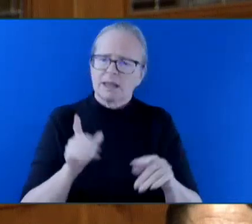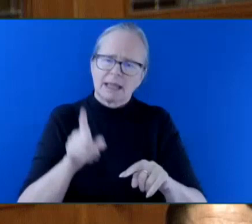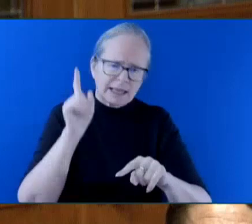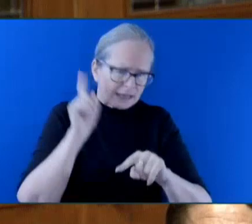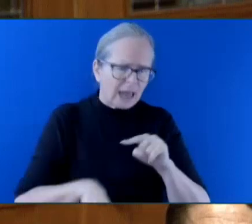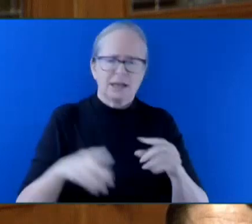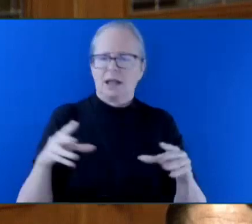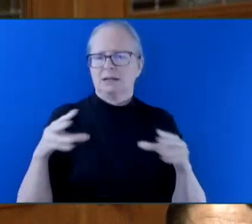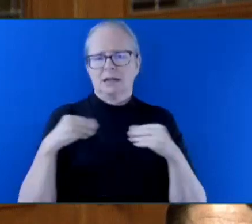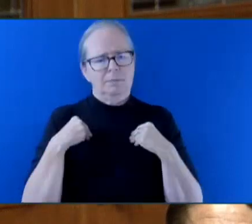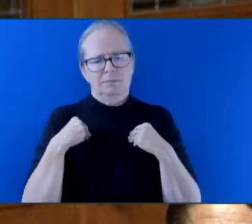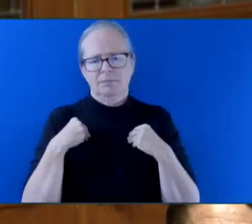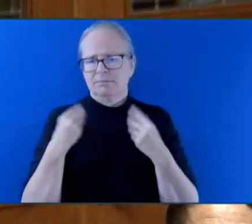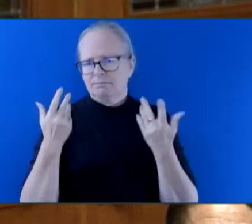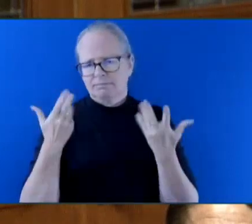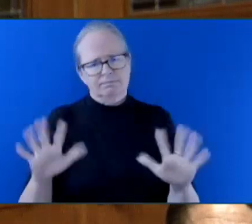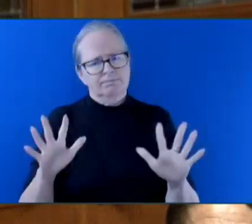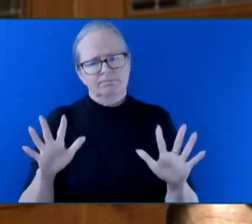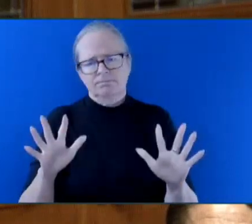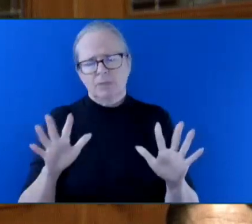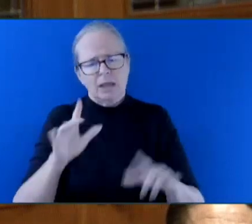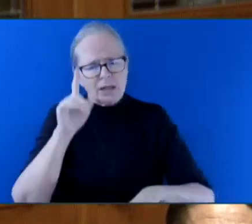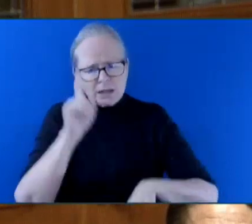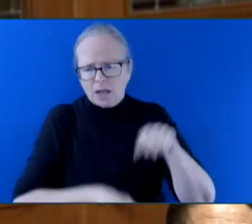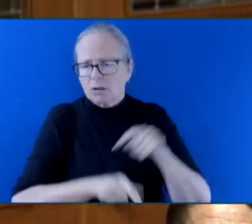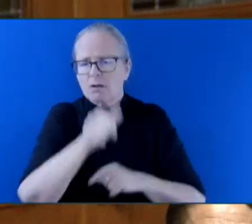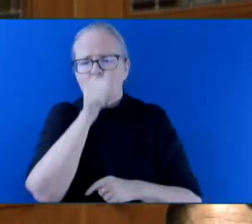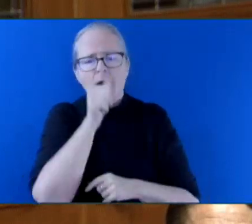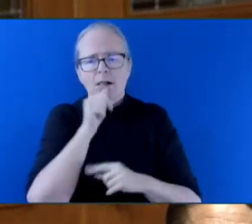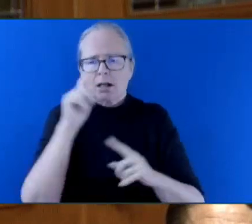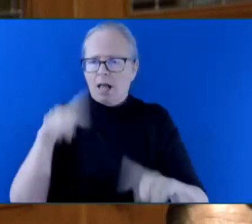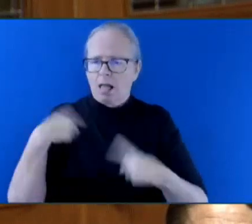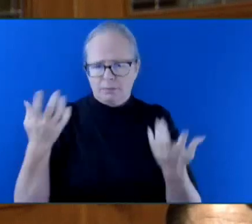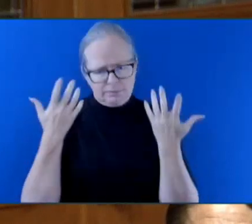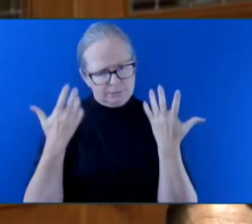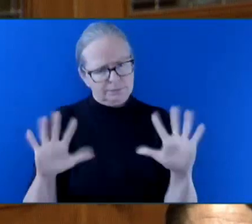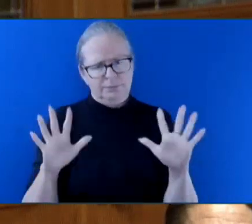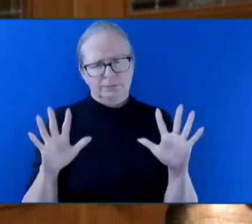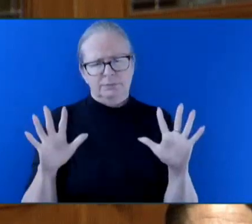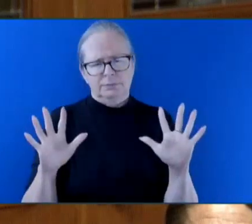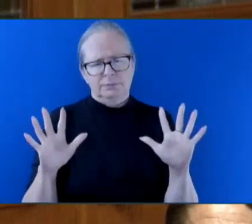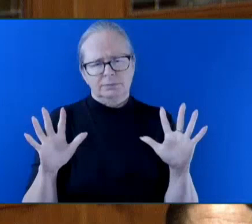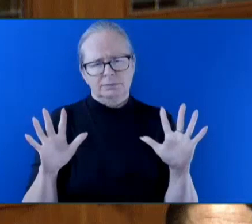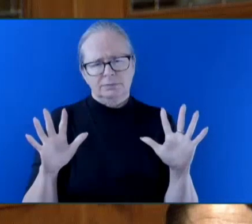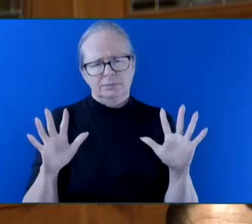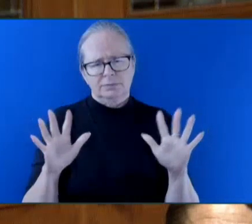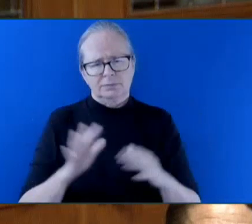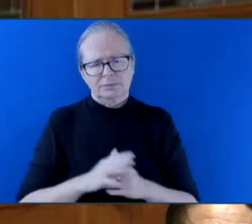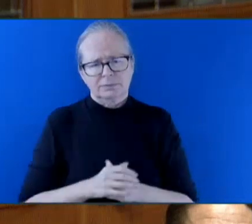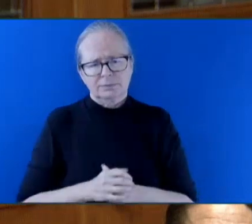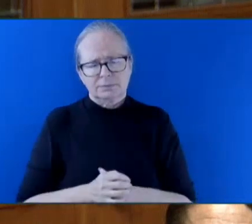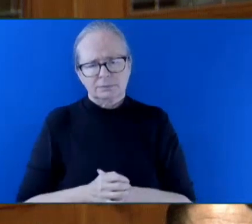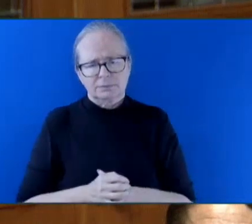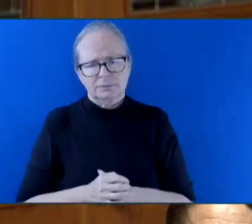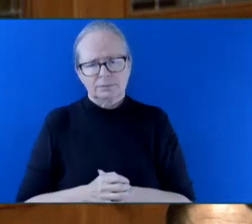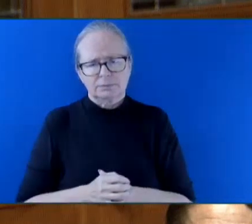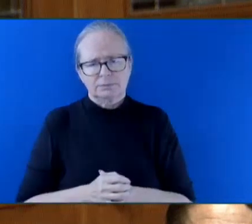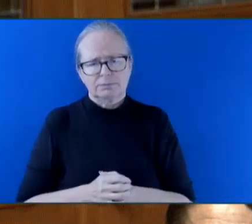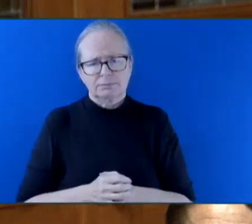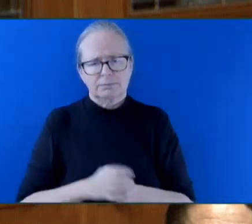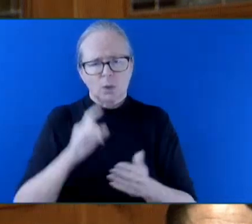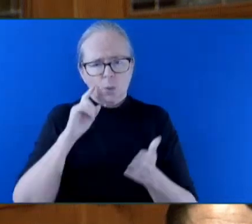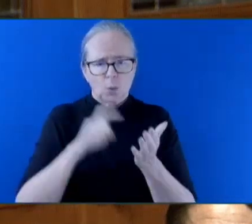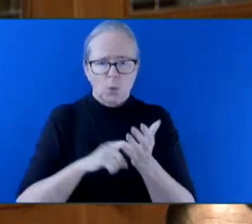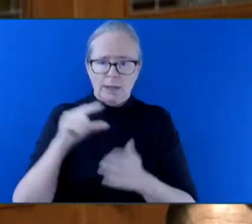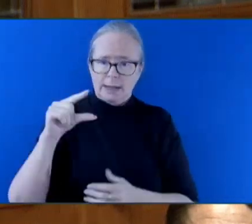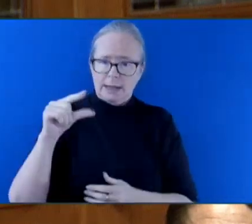unacceptable. I acknowledge, too, the growing humanitarian crisis in Gaza and the impact on